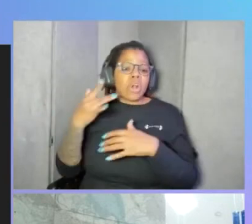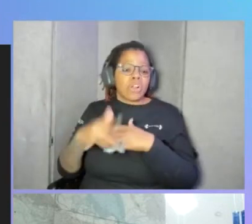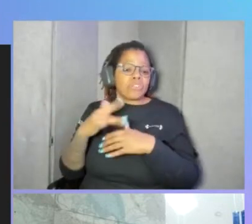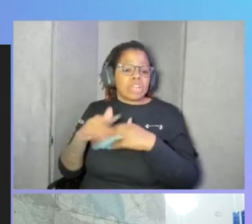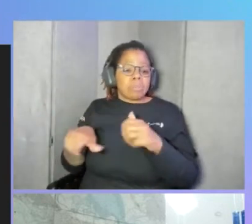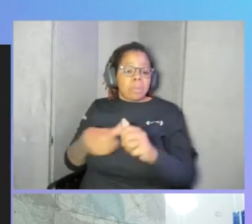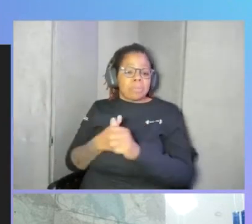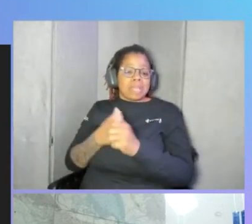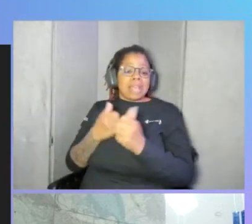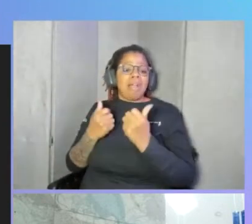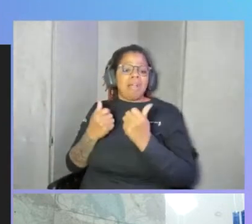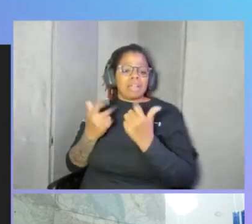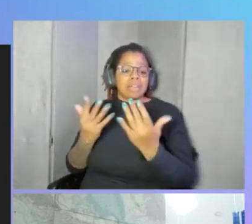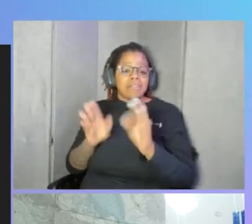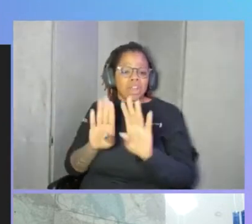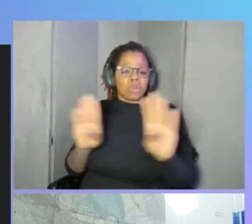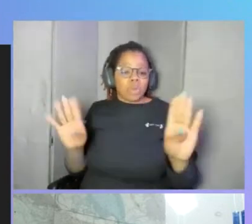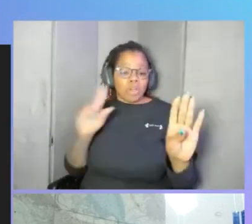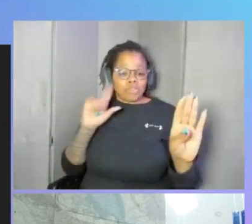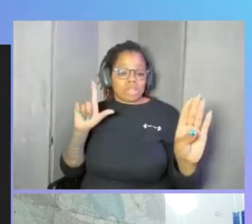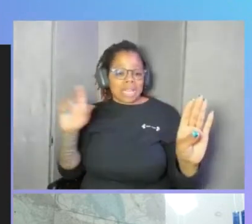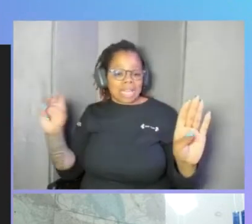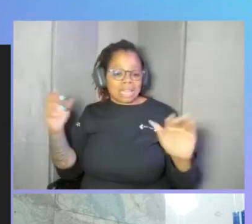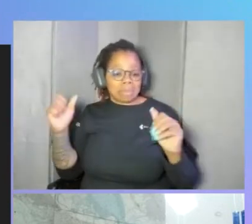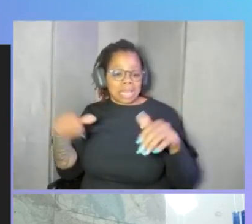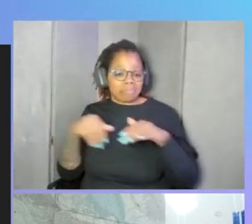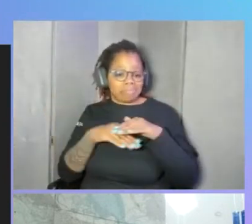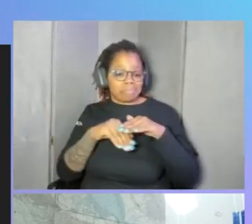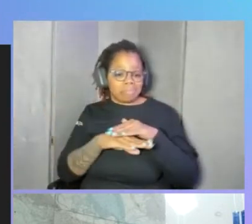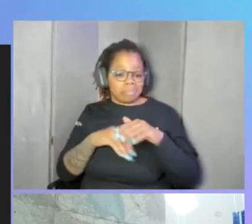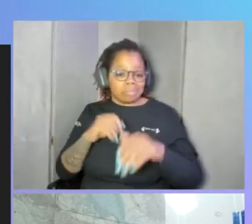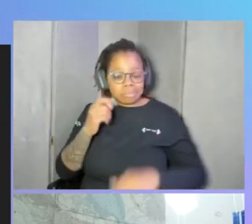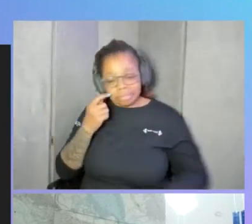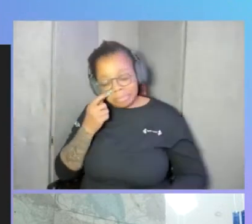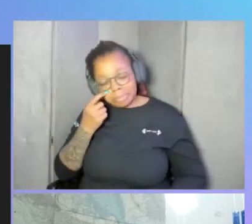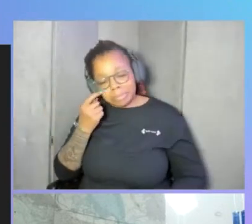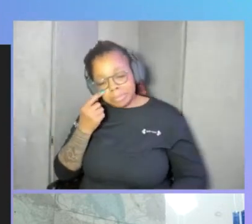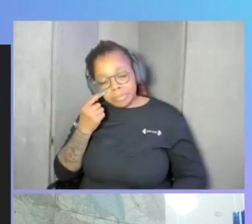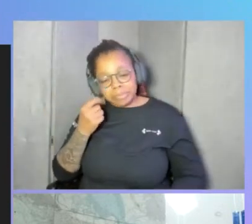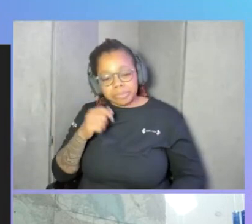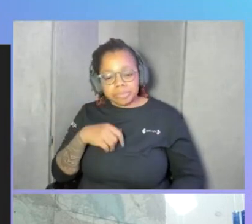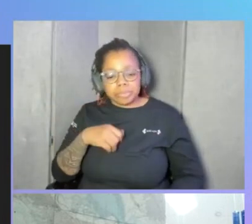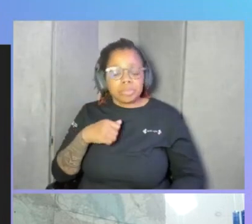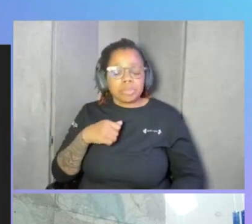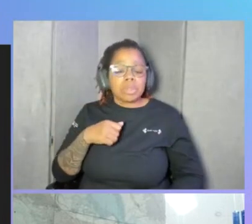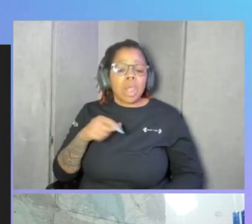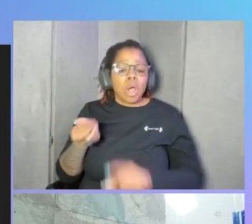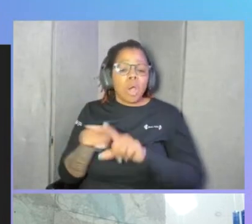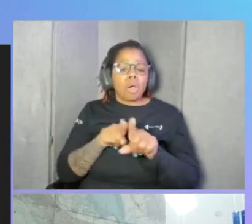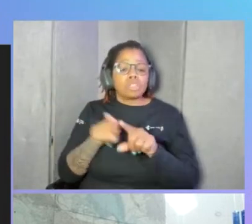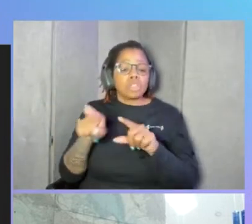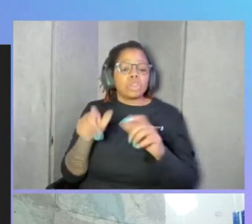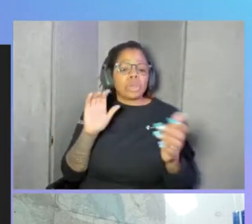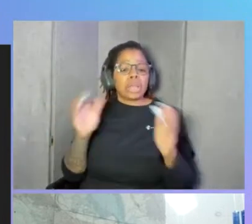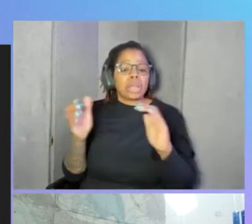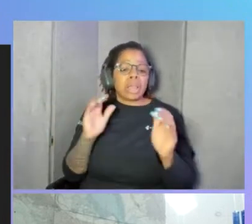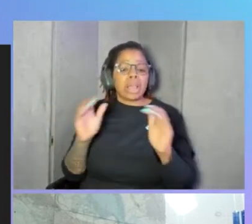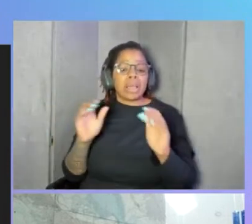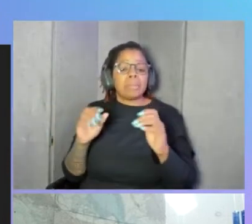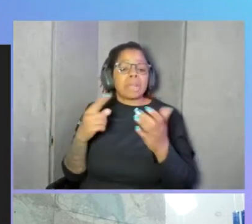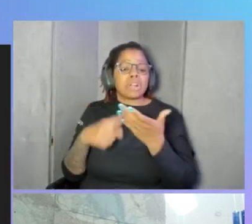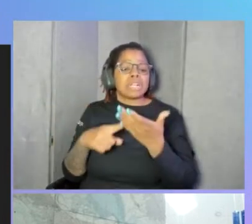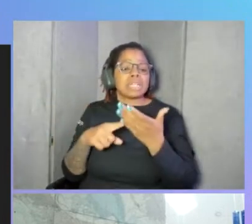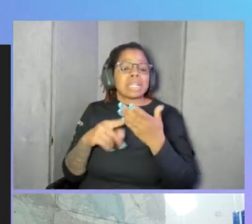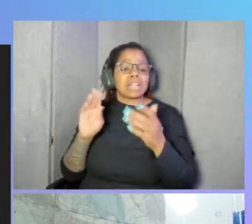firewall to the LLM that you're inquiring about. And you can compare dialog box organization,